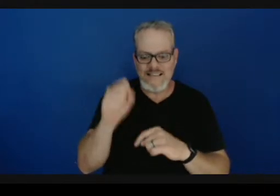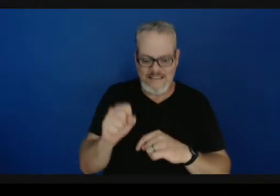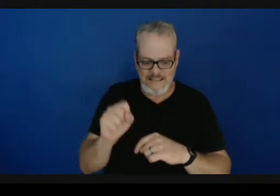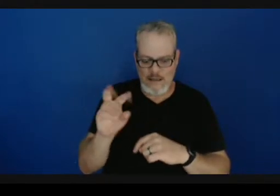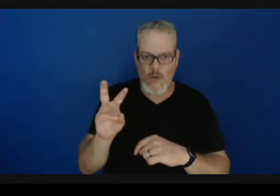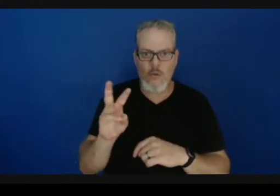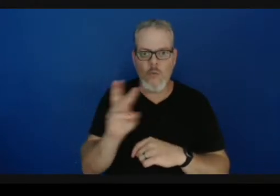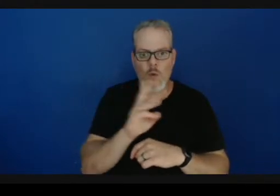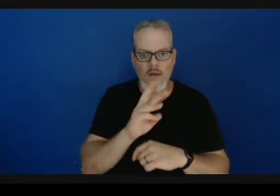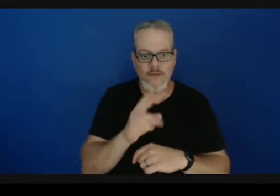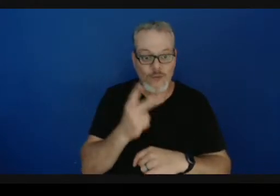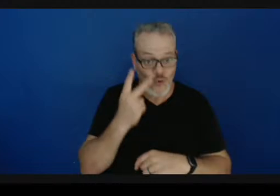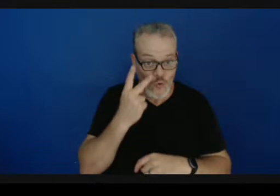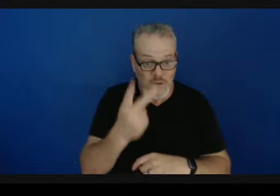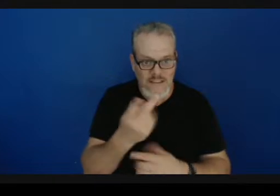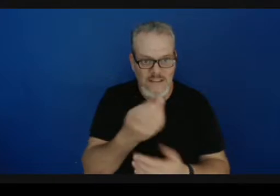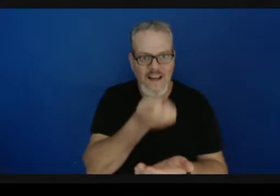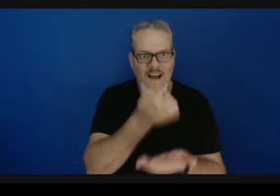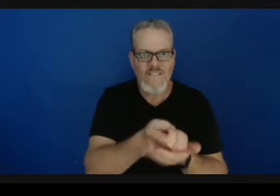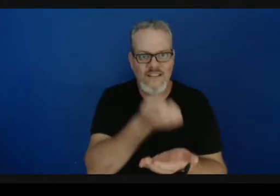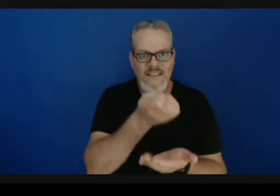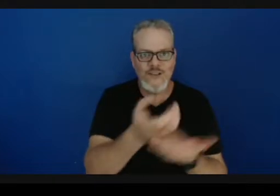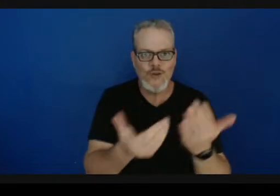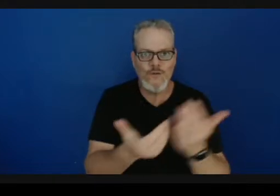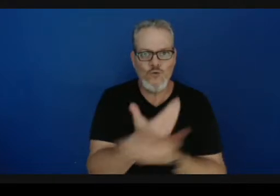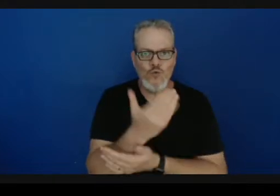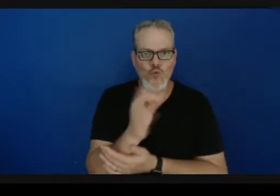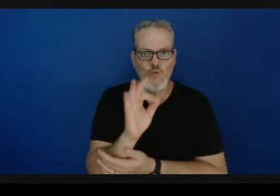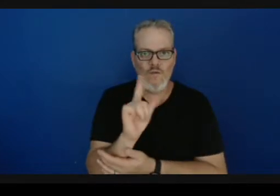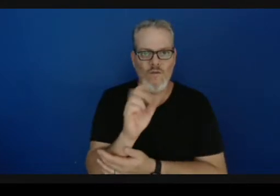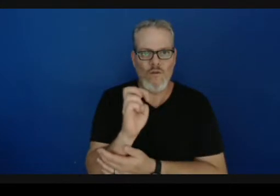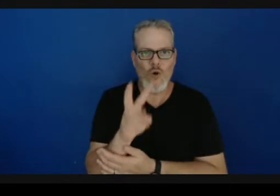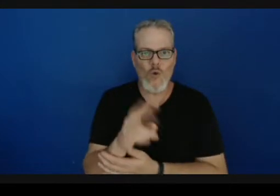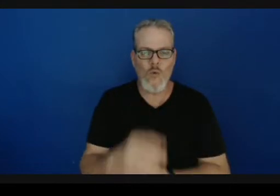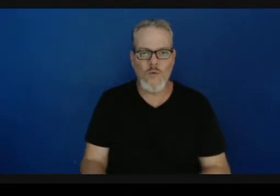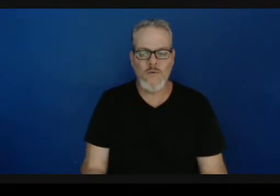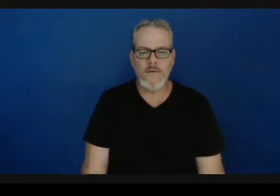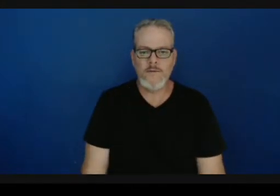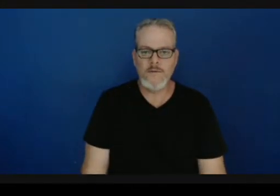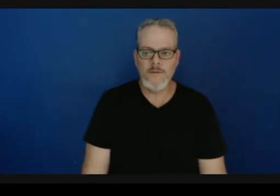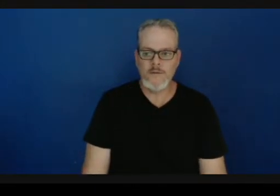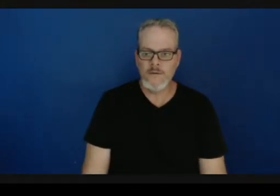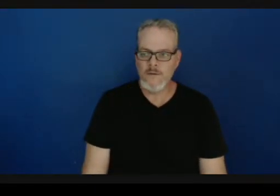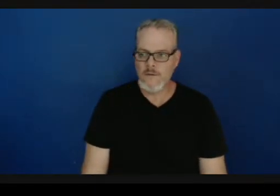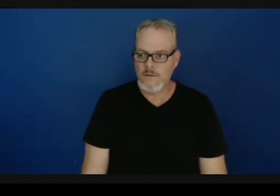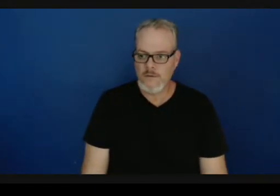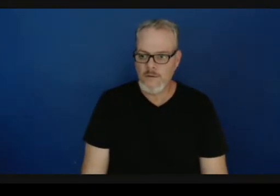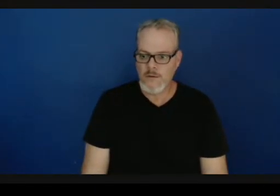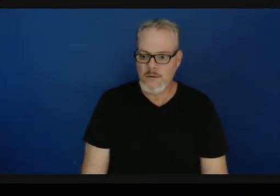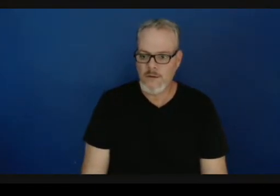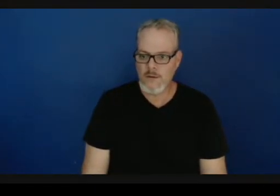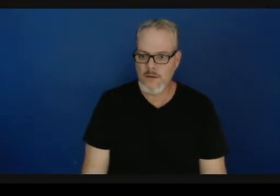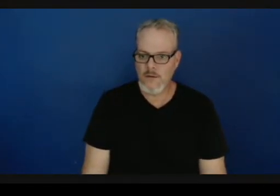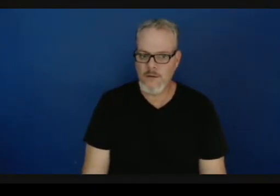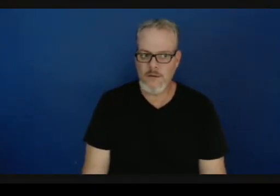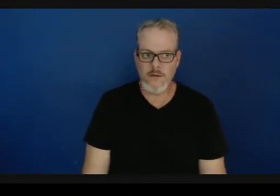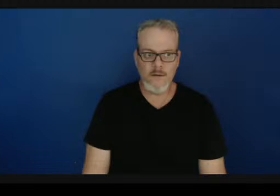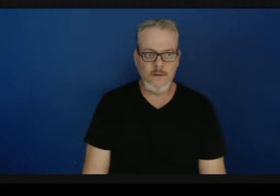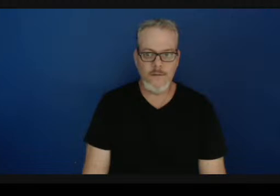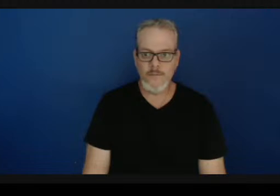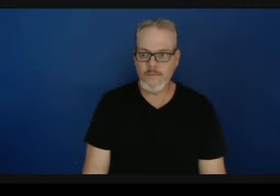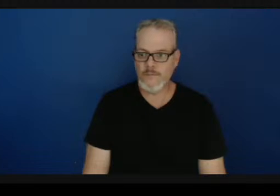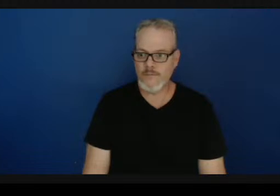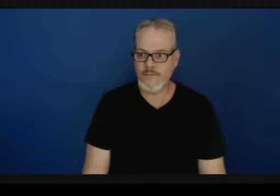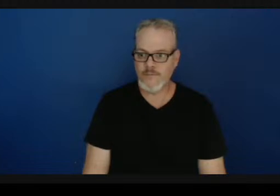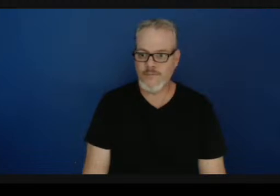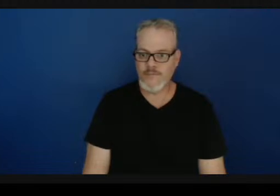the evidence of new flows that came out from that region in this after picture as well. So the summit phase was really